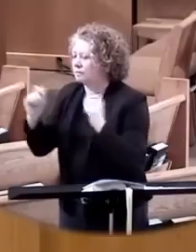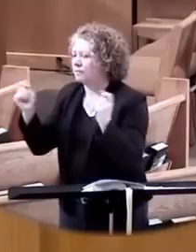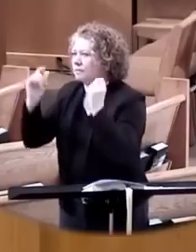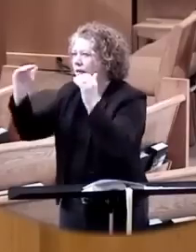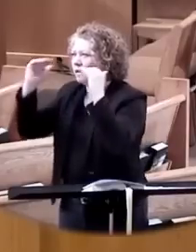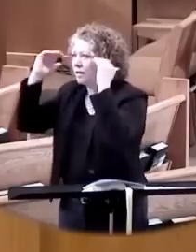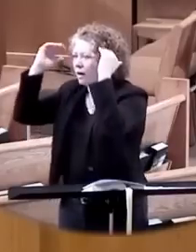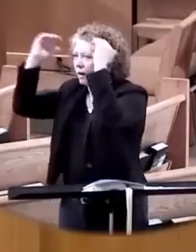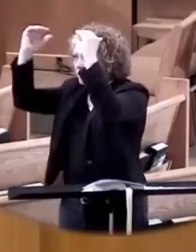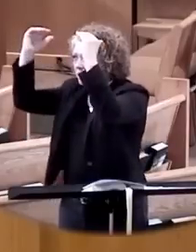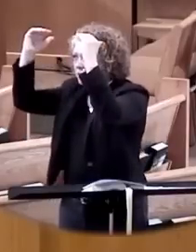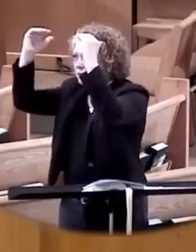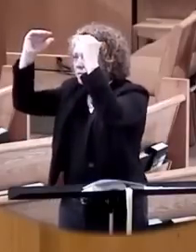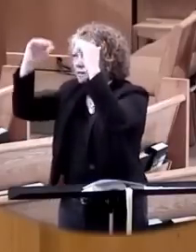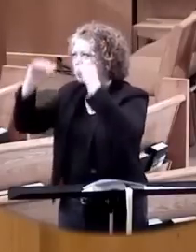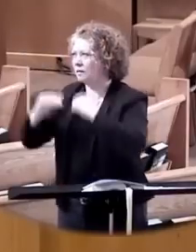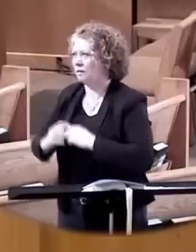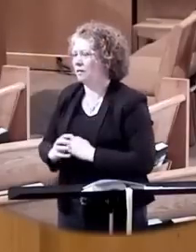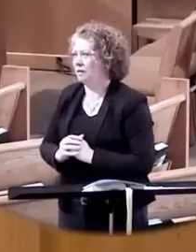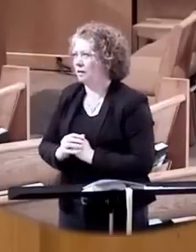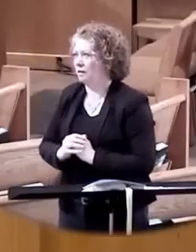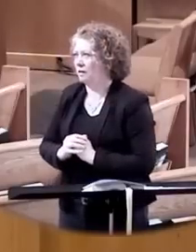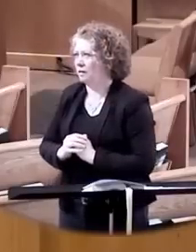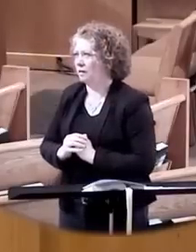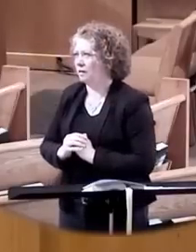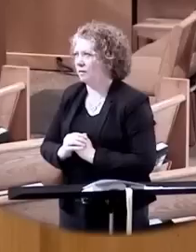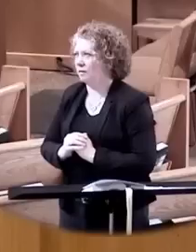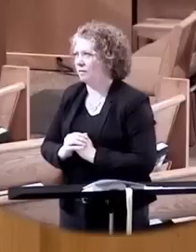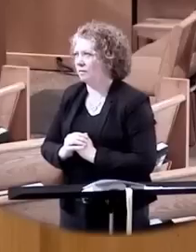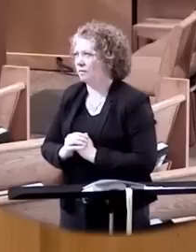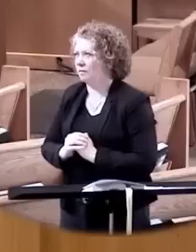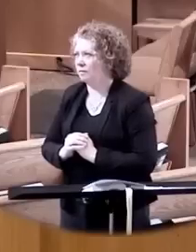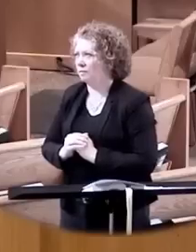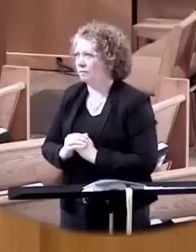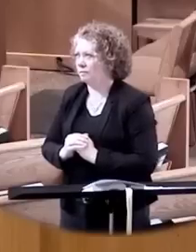highest. Hosanna in the